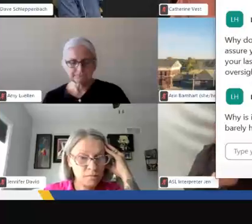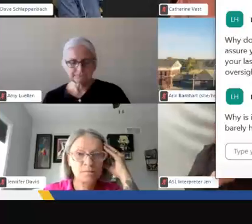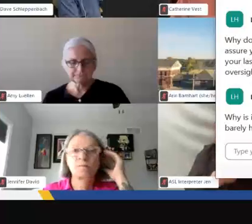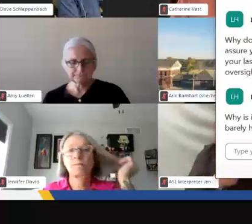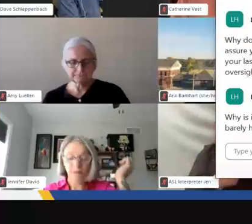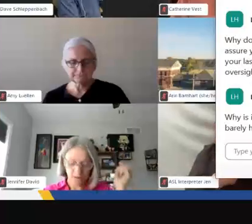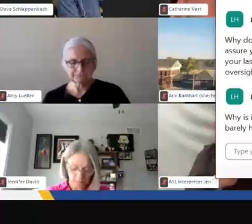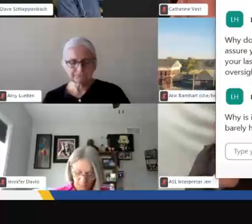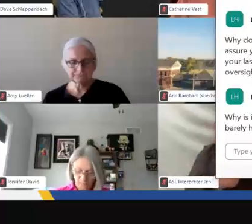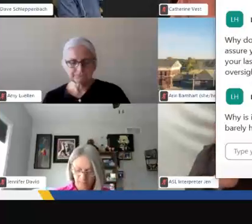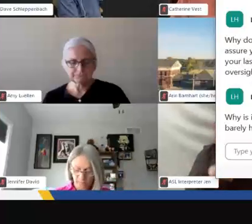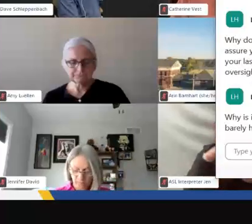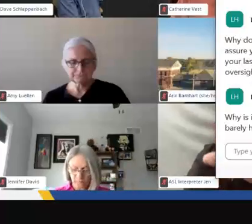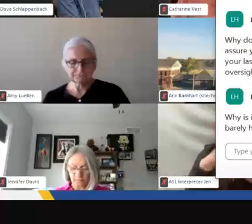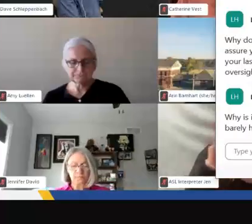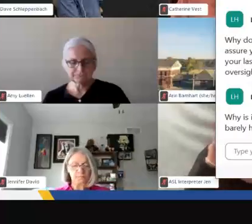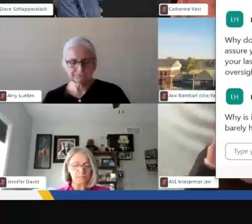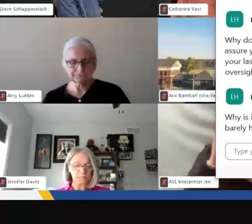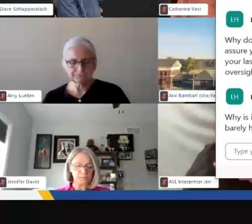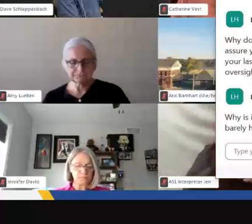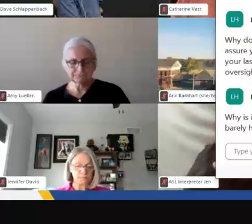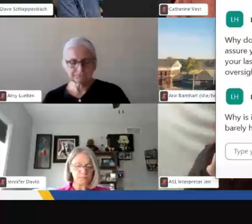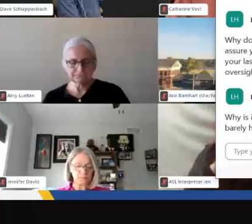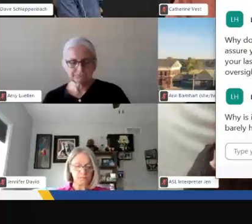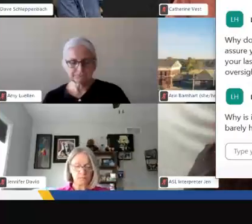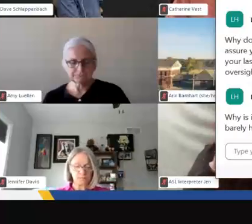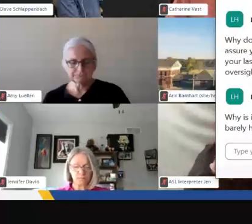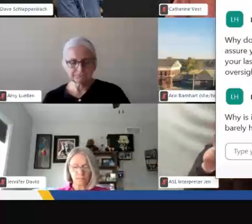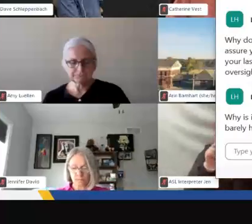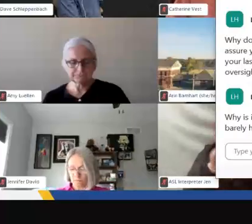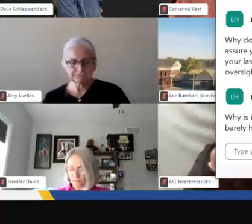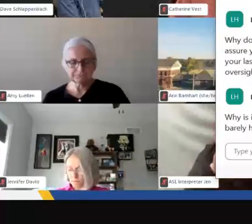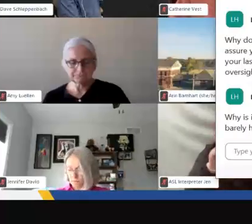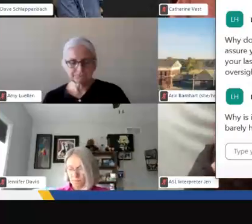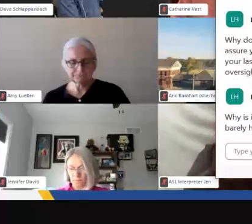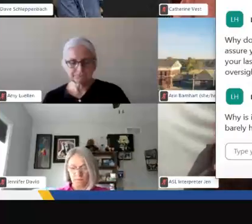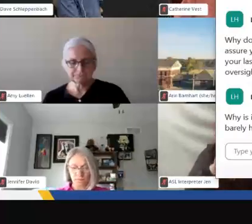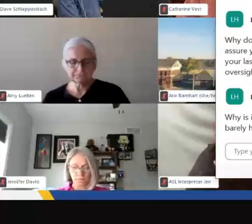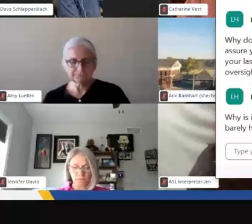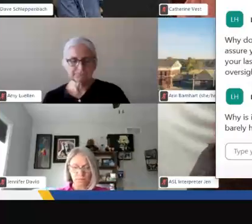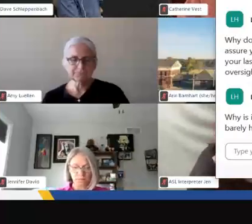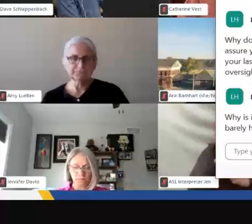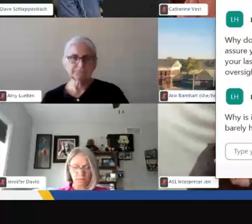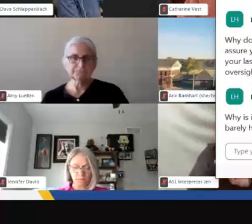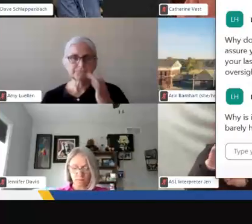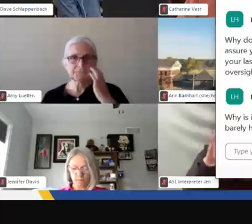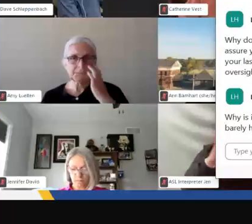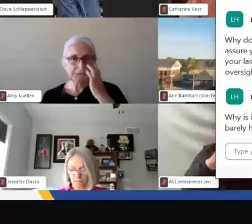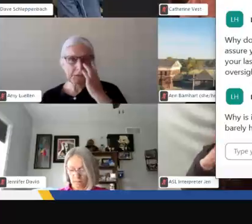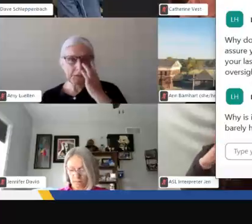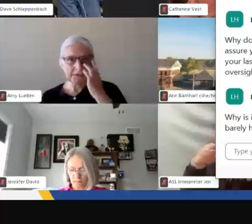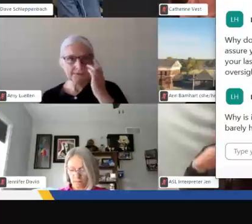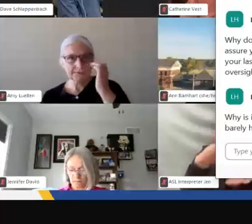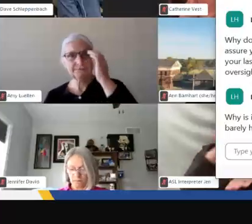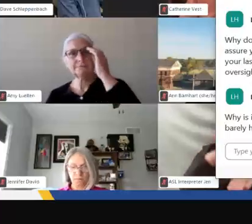Yes, and so this is something that came out of our conversations with different folks, including our conversations with ACL about ways to improve